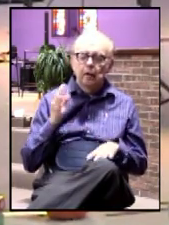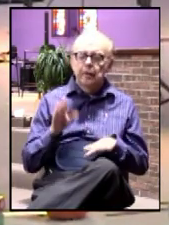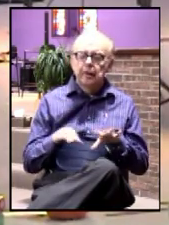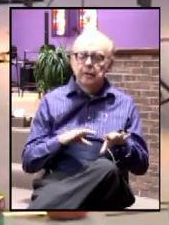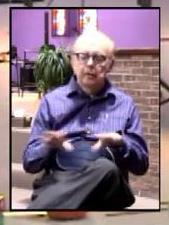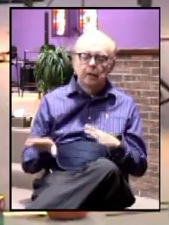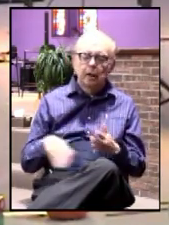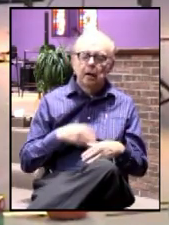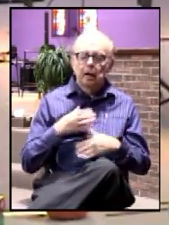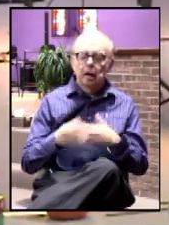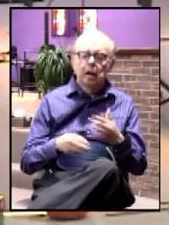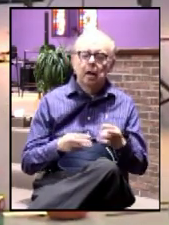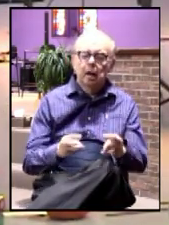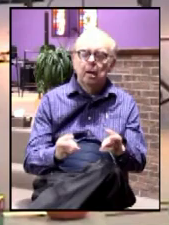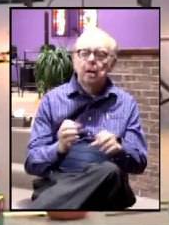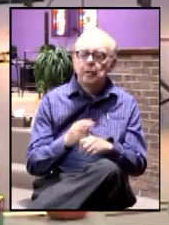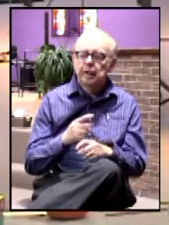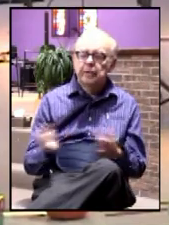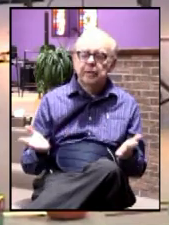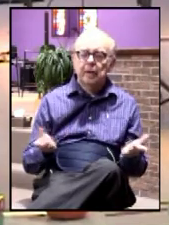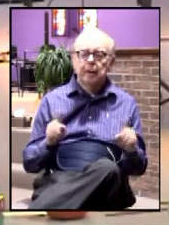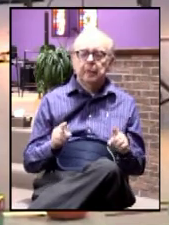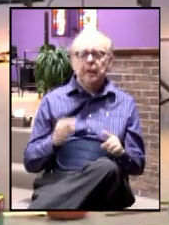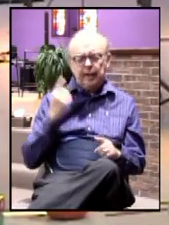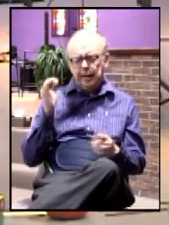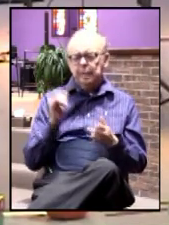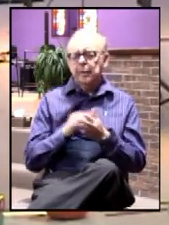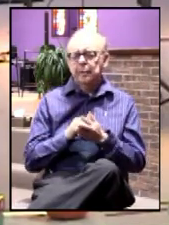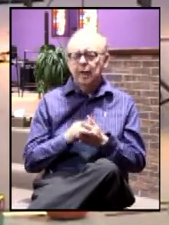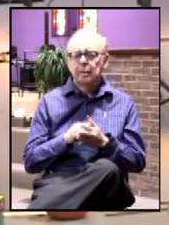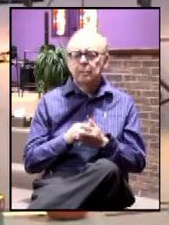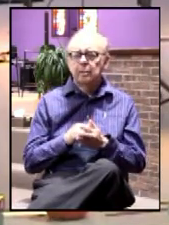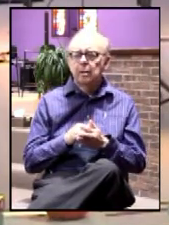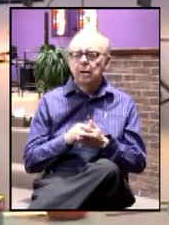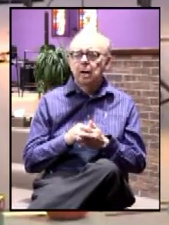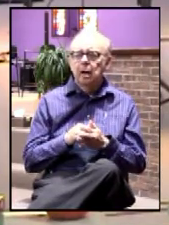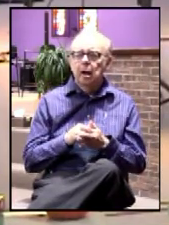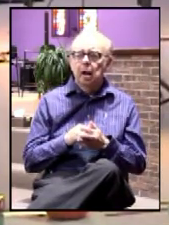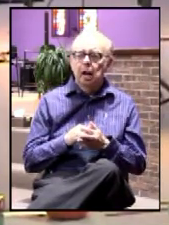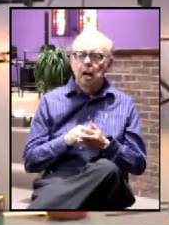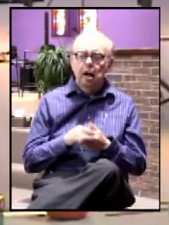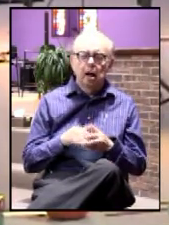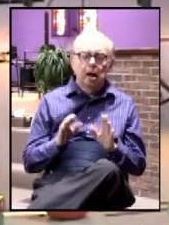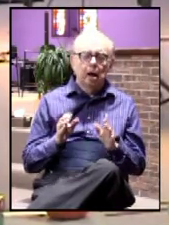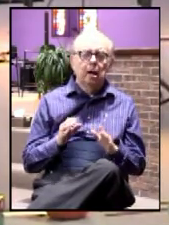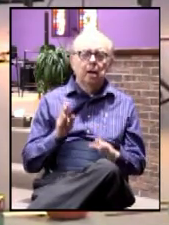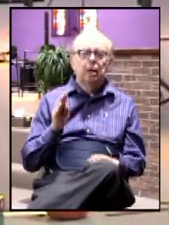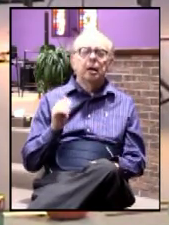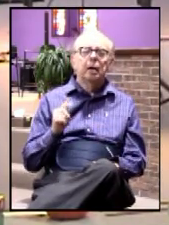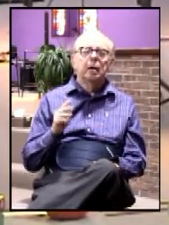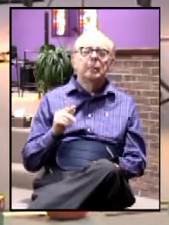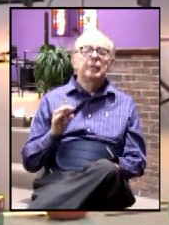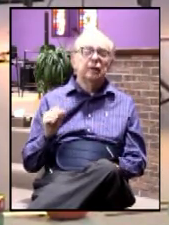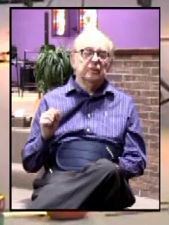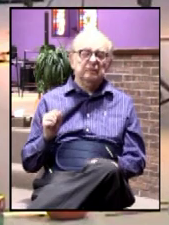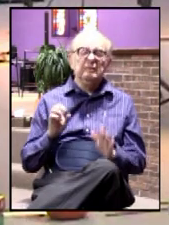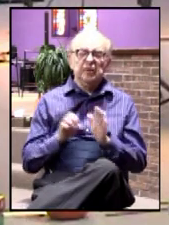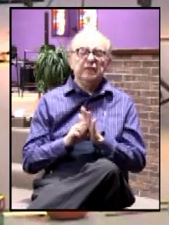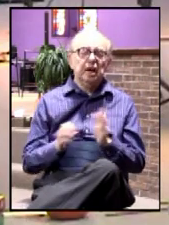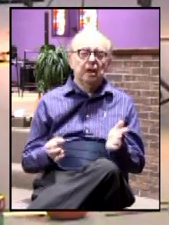they did along the way to make this? And you think about it. Let's just take the Beatles, for